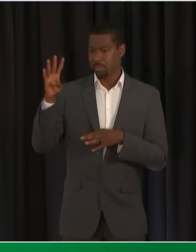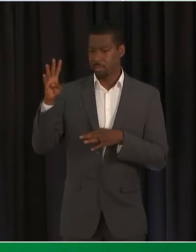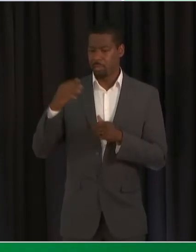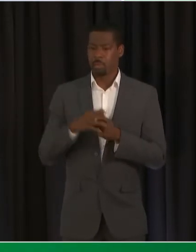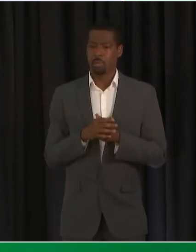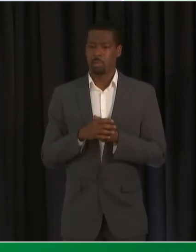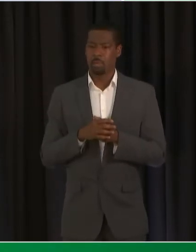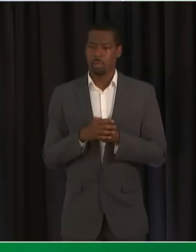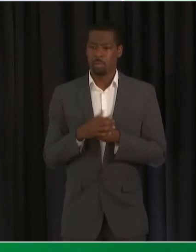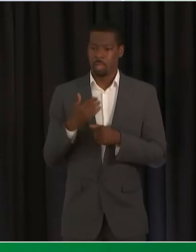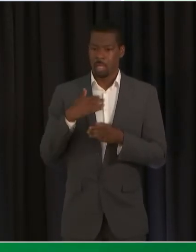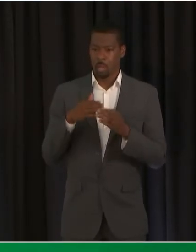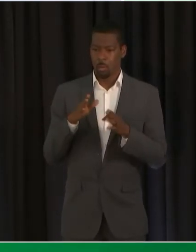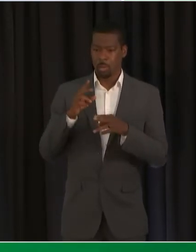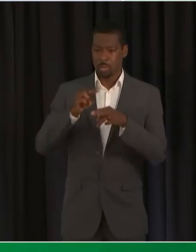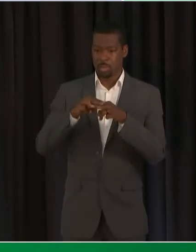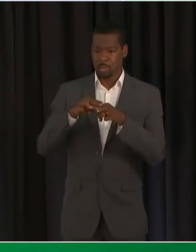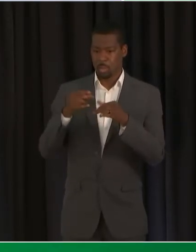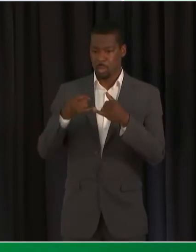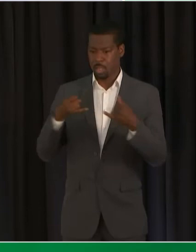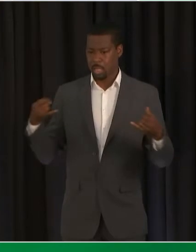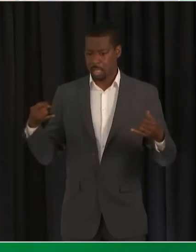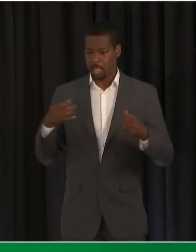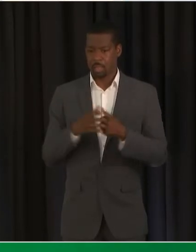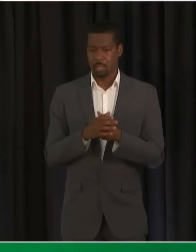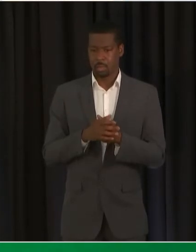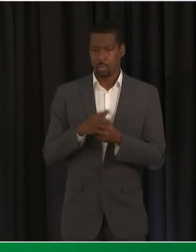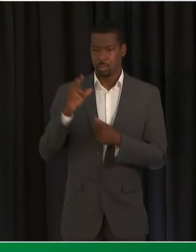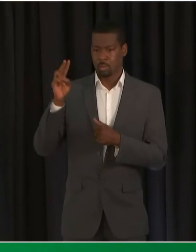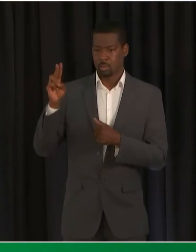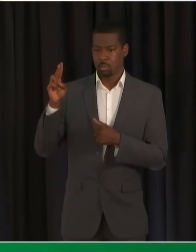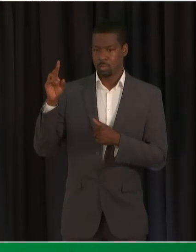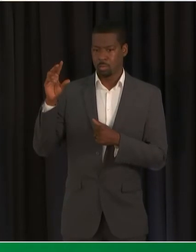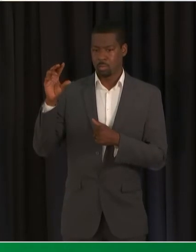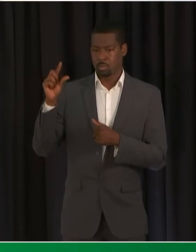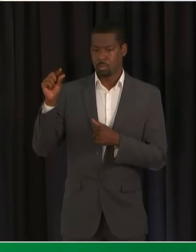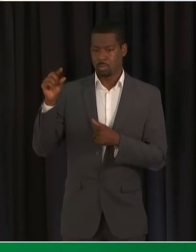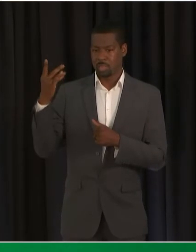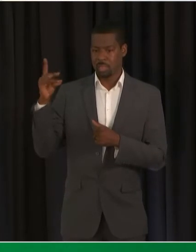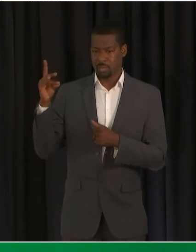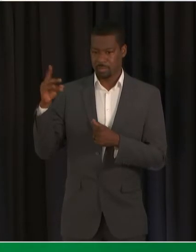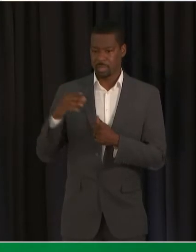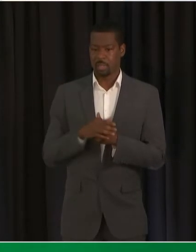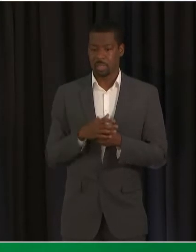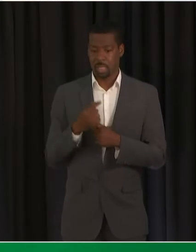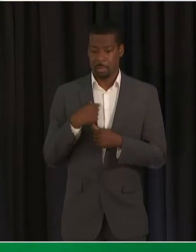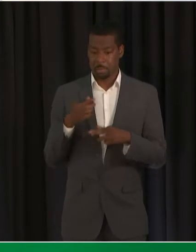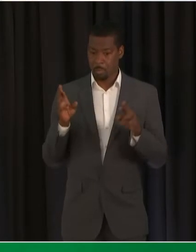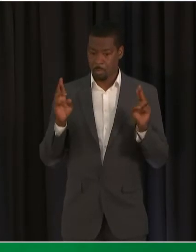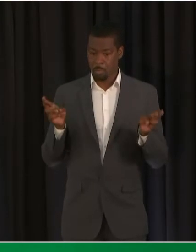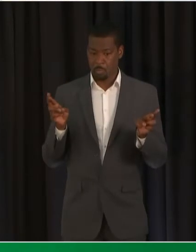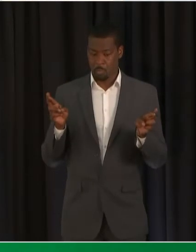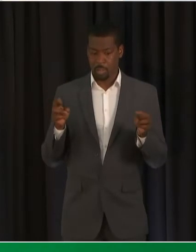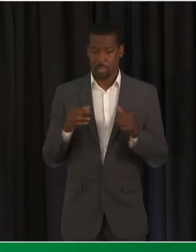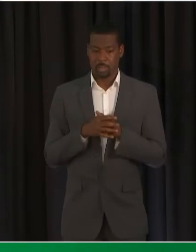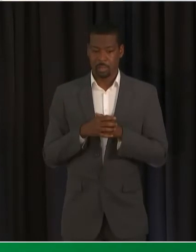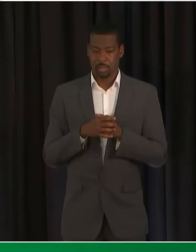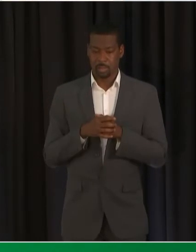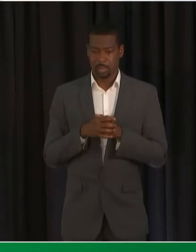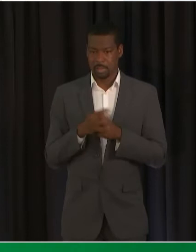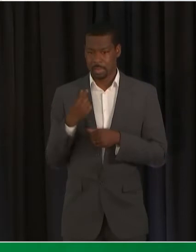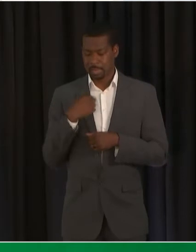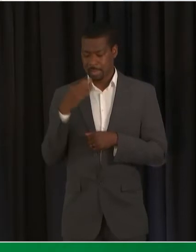1974. I opened up the Salt Line in the Navy Yard in 2017, and I am getting ready, although